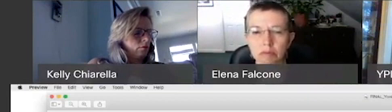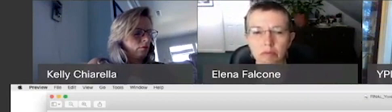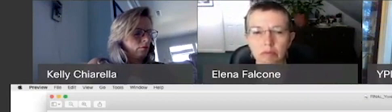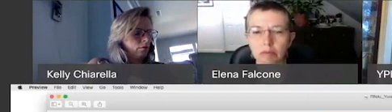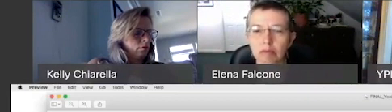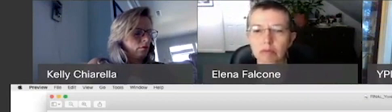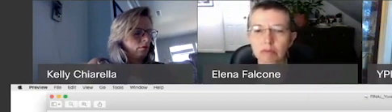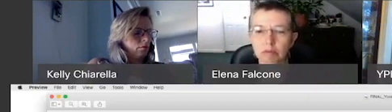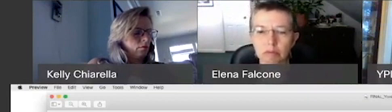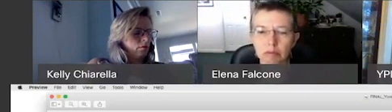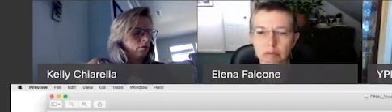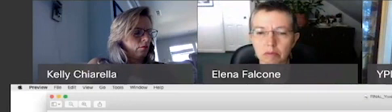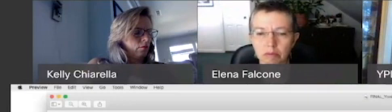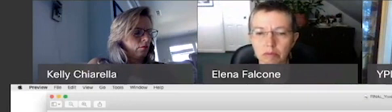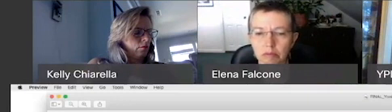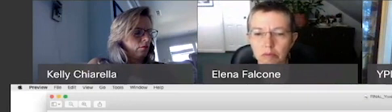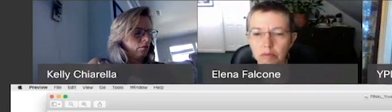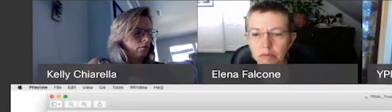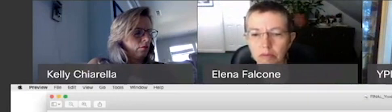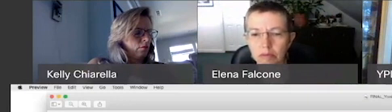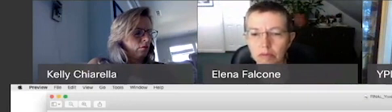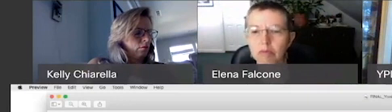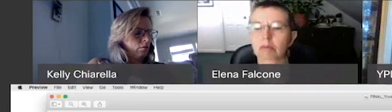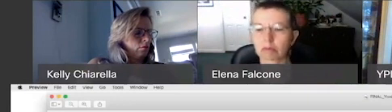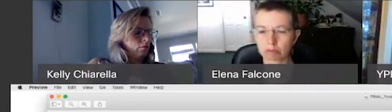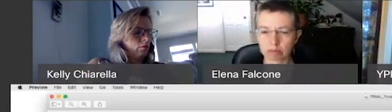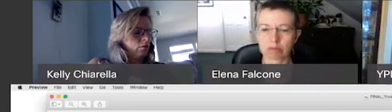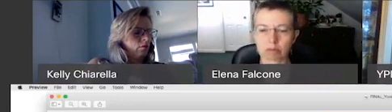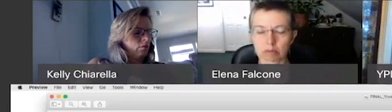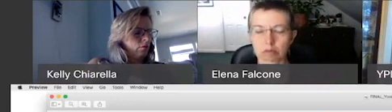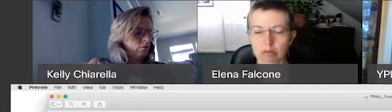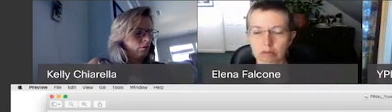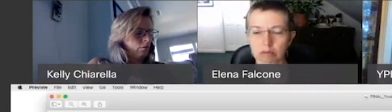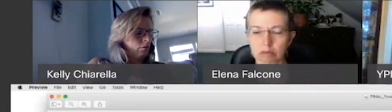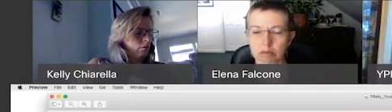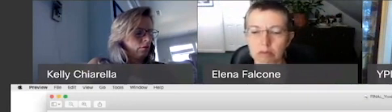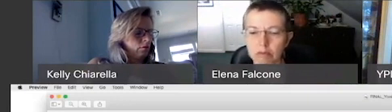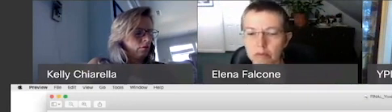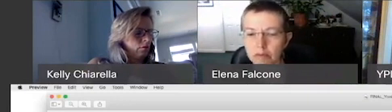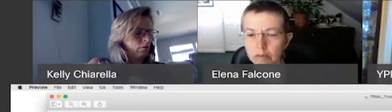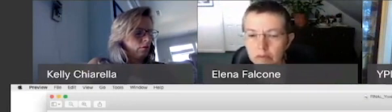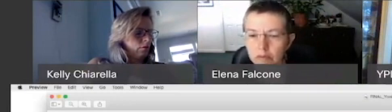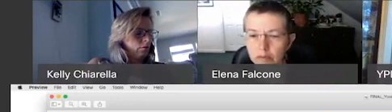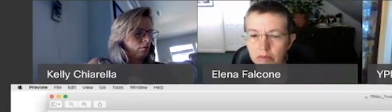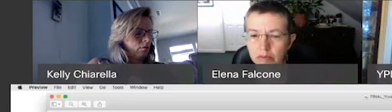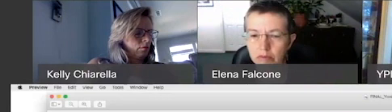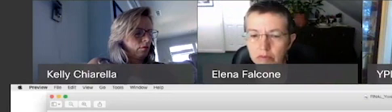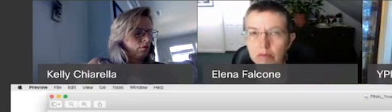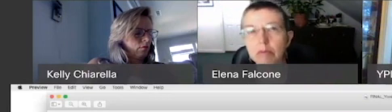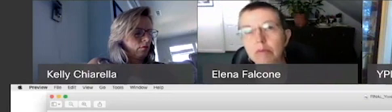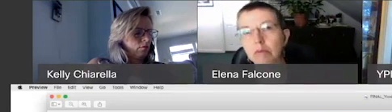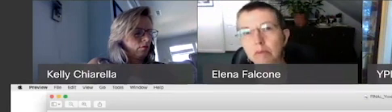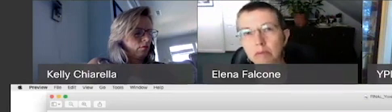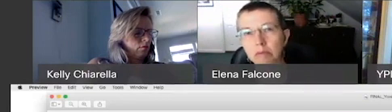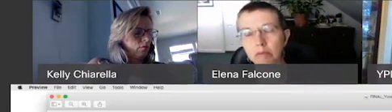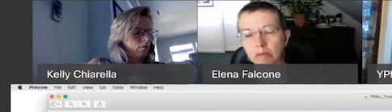computer. So if you get an unsolicited email and it's got an attachment on there or a link on there, be very, very careful about clicking on that,